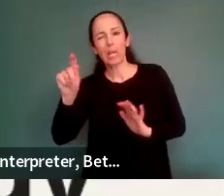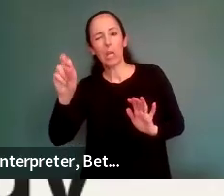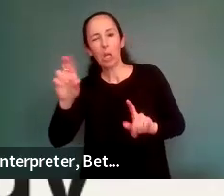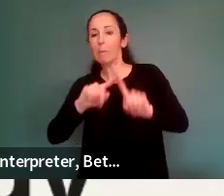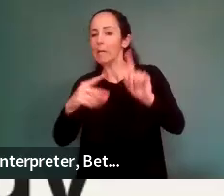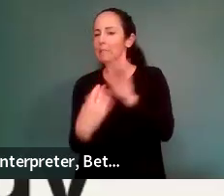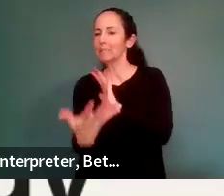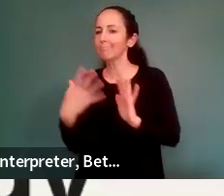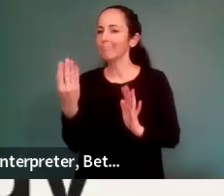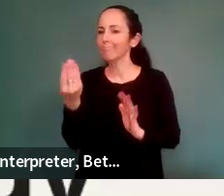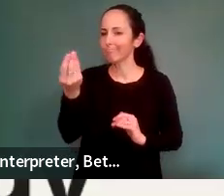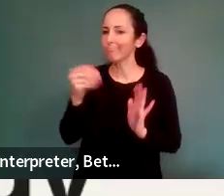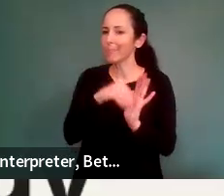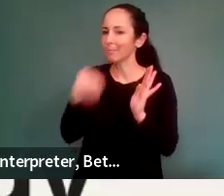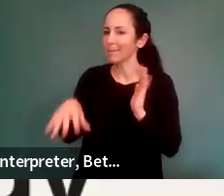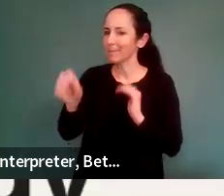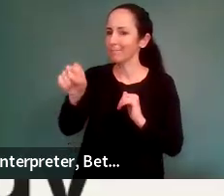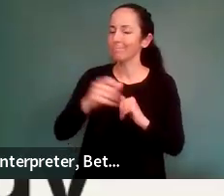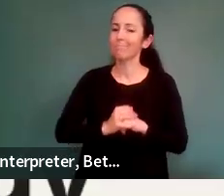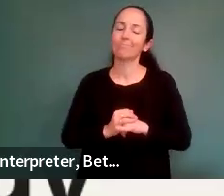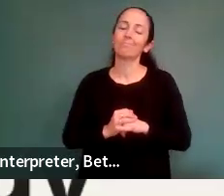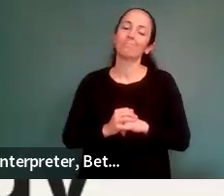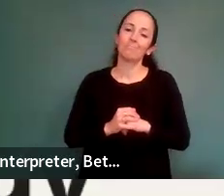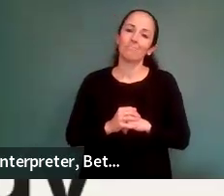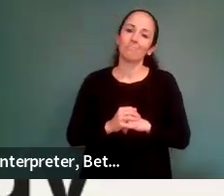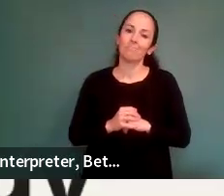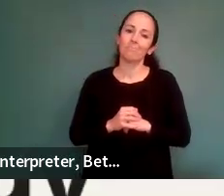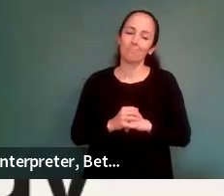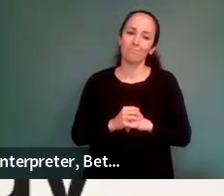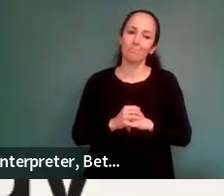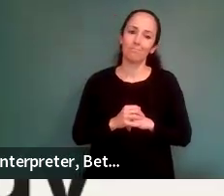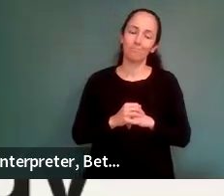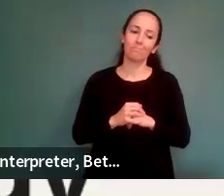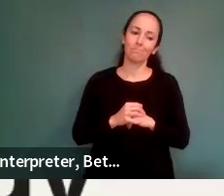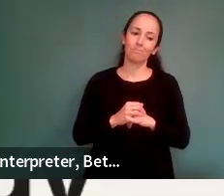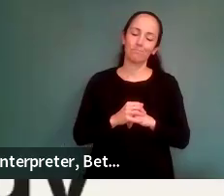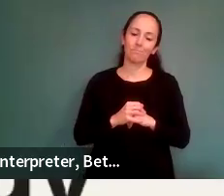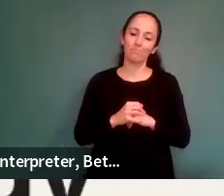cost. And because, like any product that is